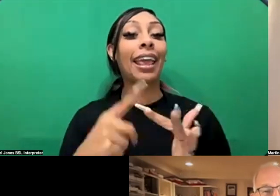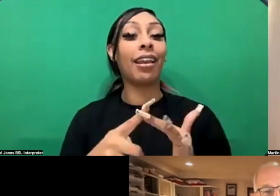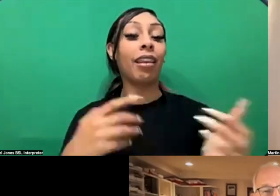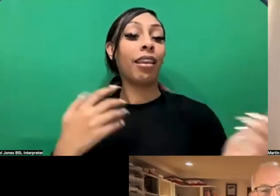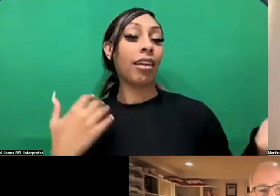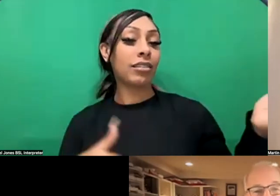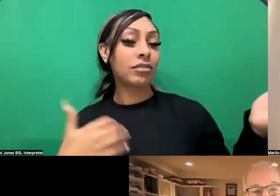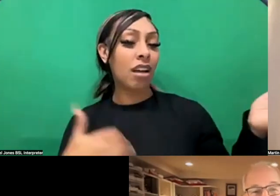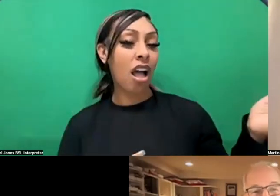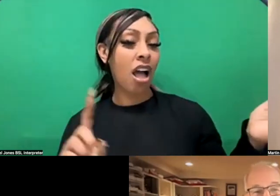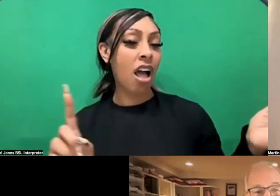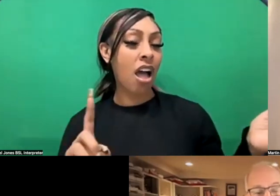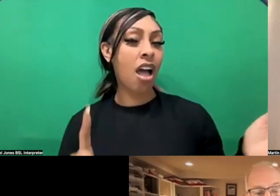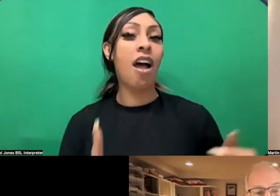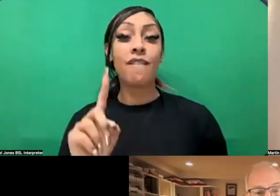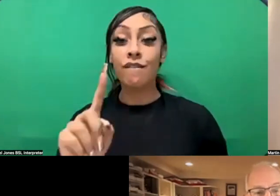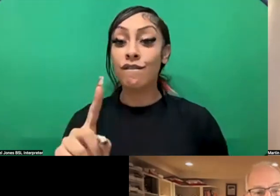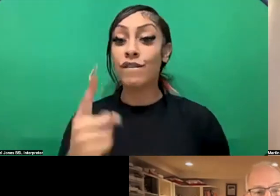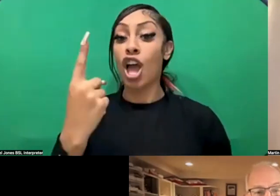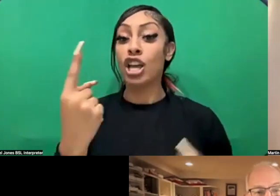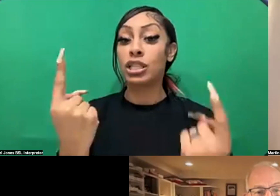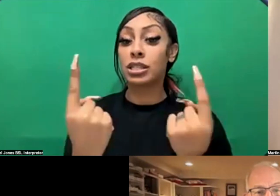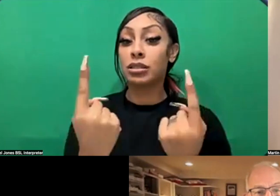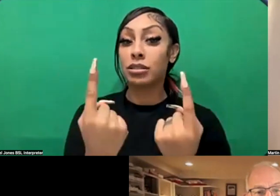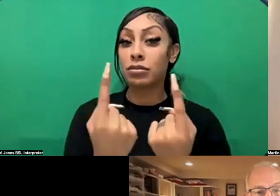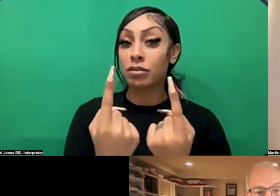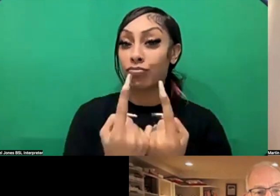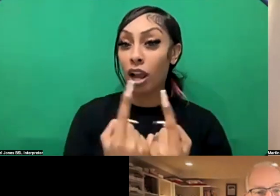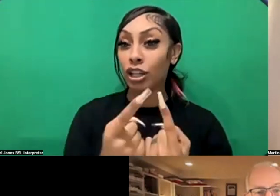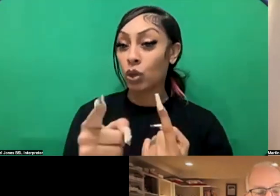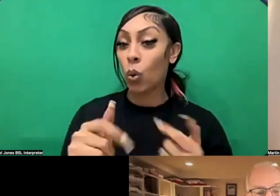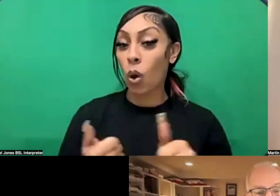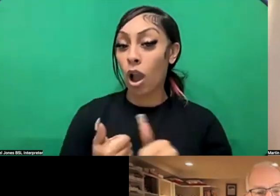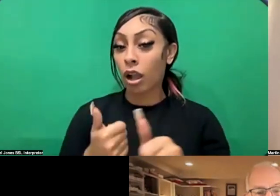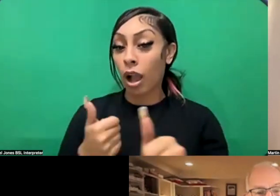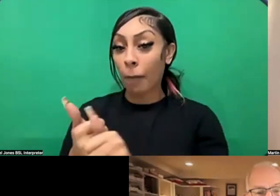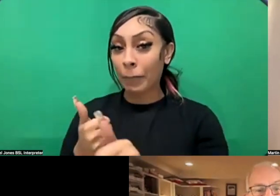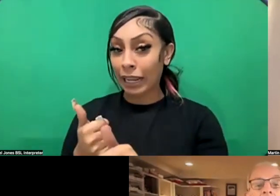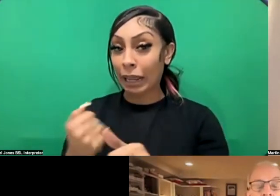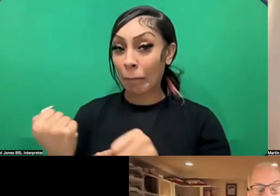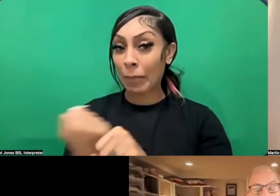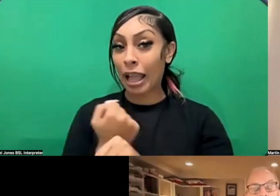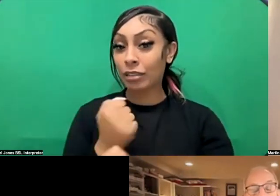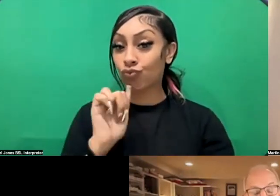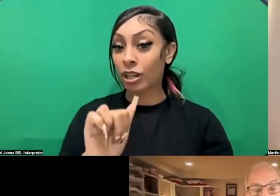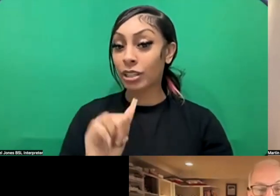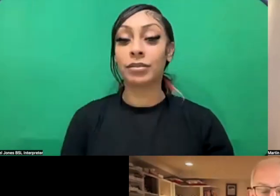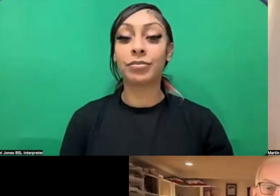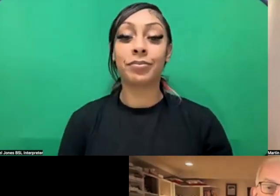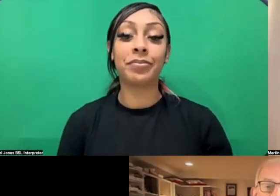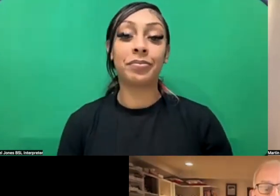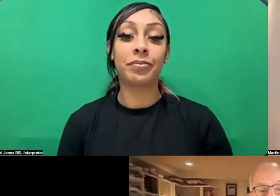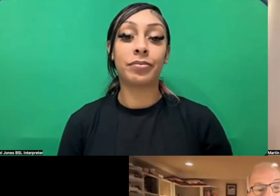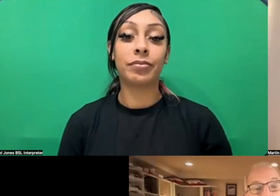this was the first product with your new company as well? Yeah, my current company is